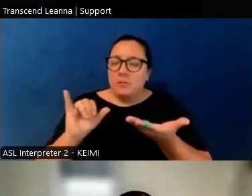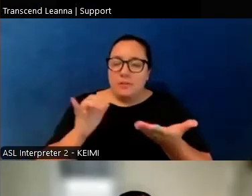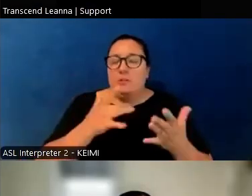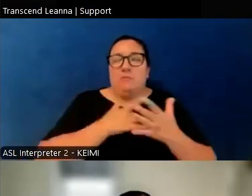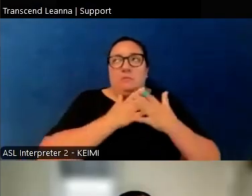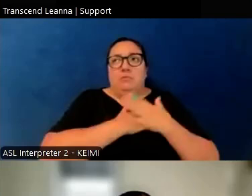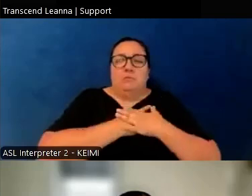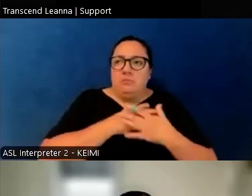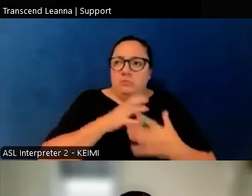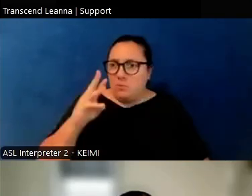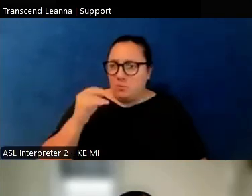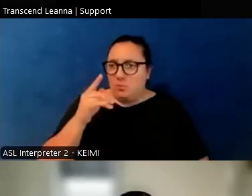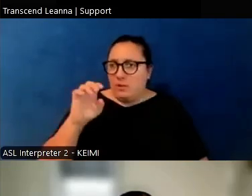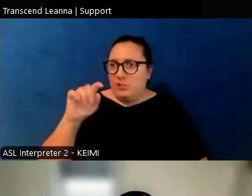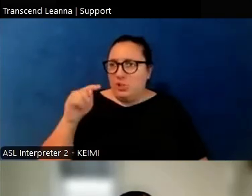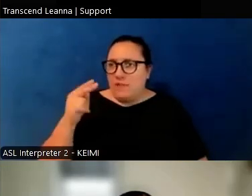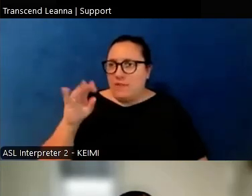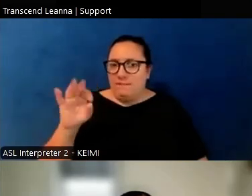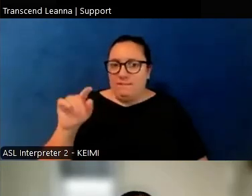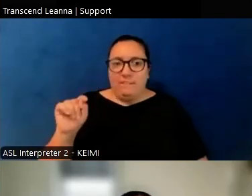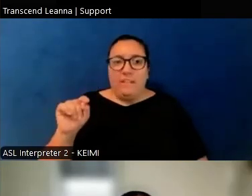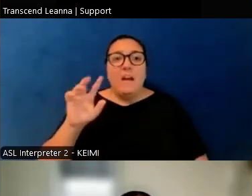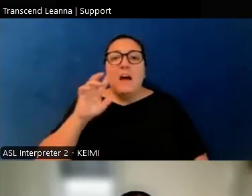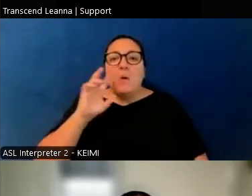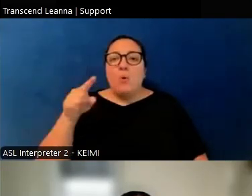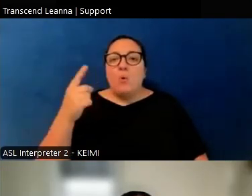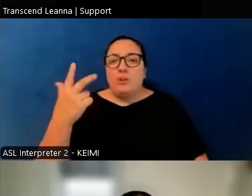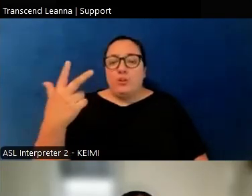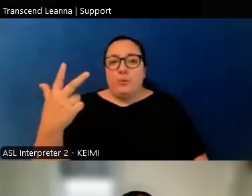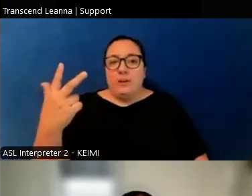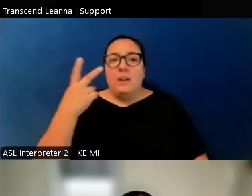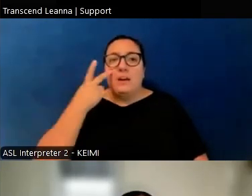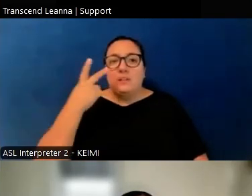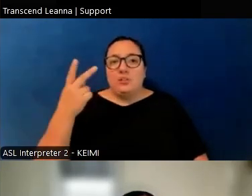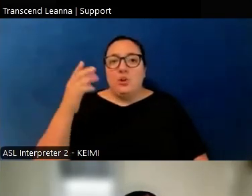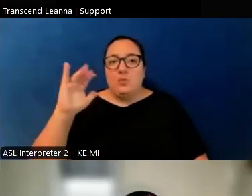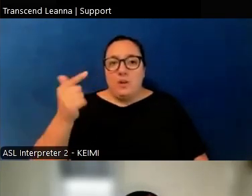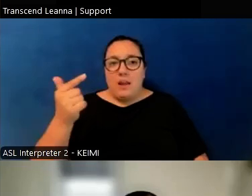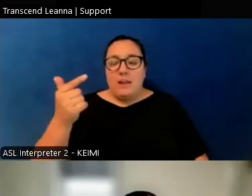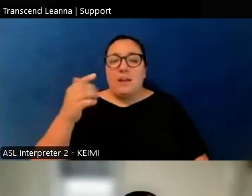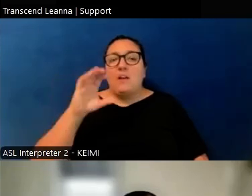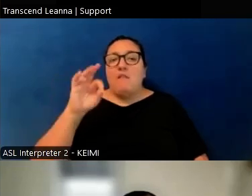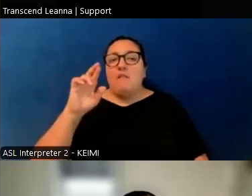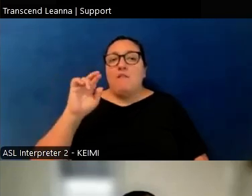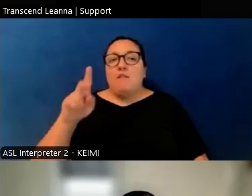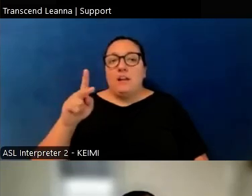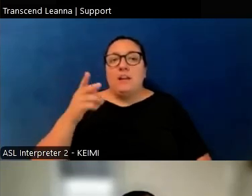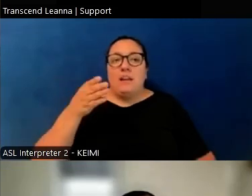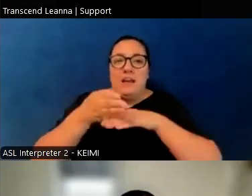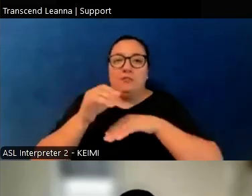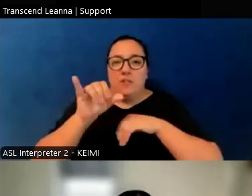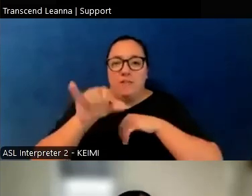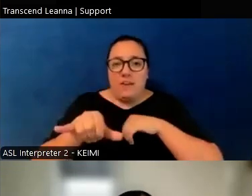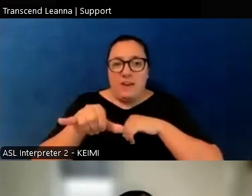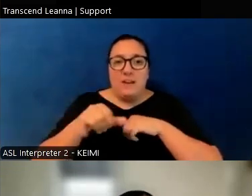you, Brian. We're just going to do three comments. I see Alicia, then I saw Craig, and then I saw Frank. And then after that, we're going to, I